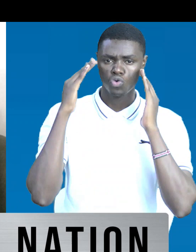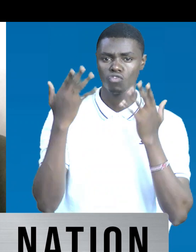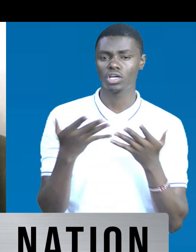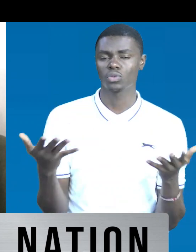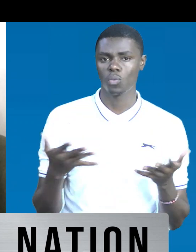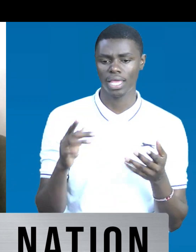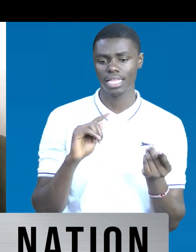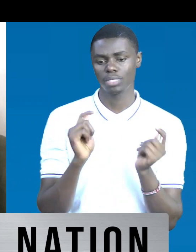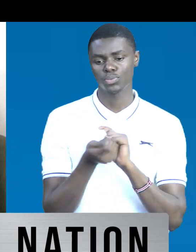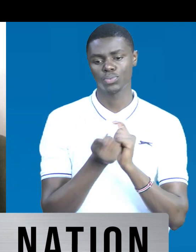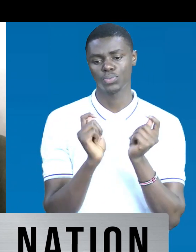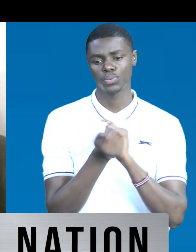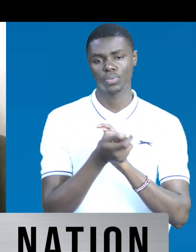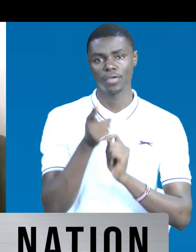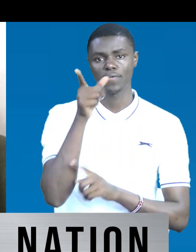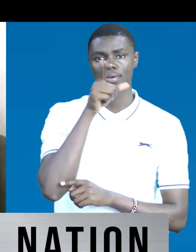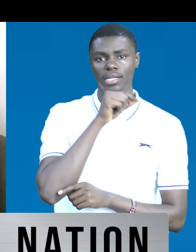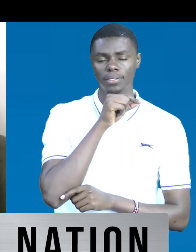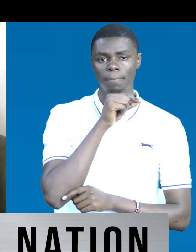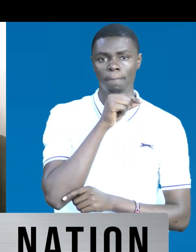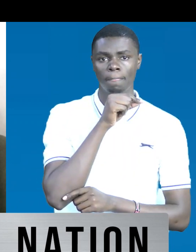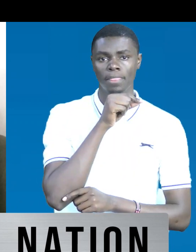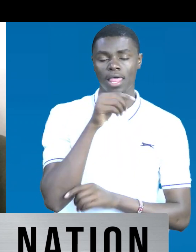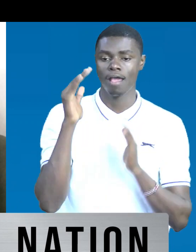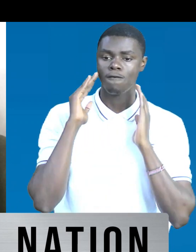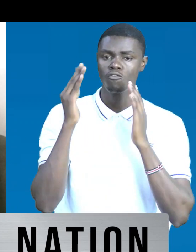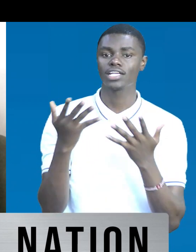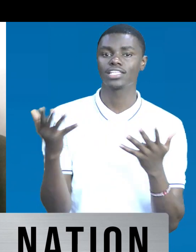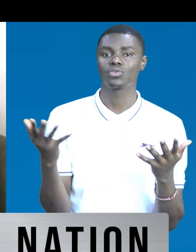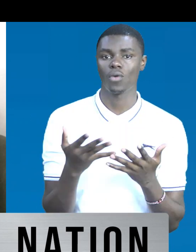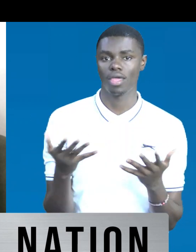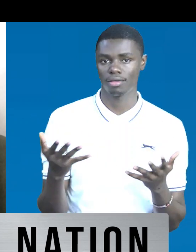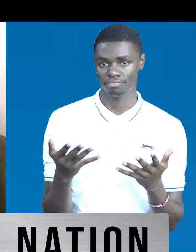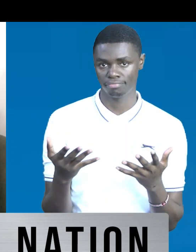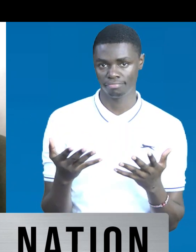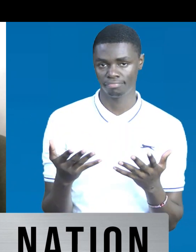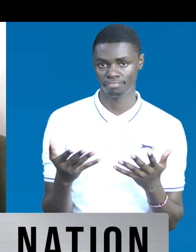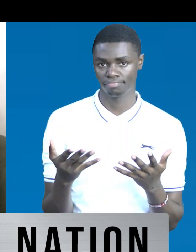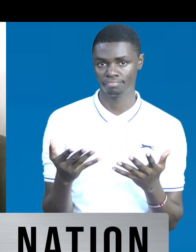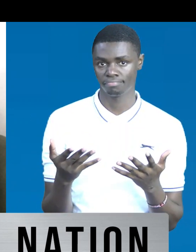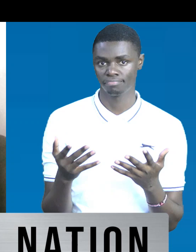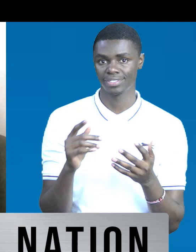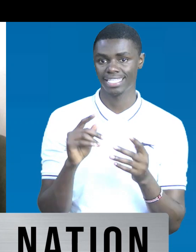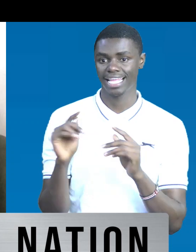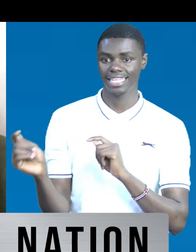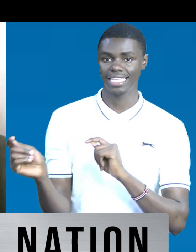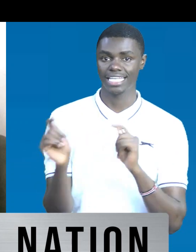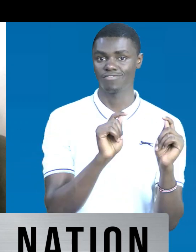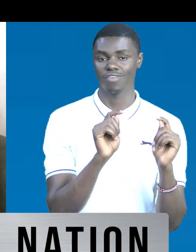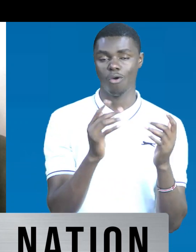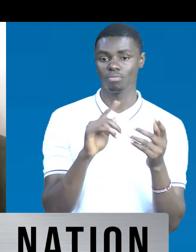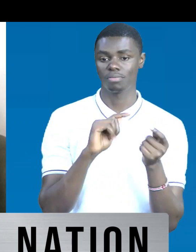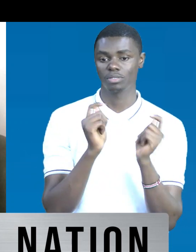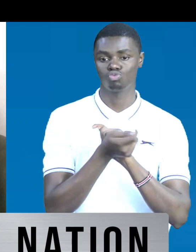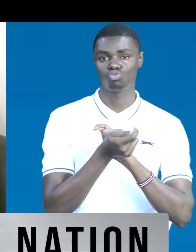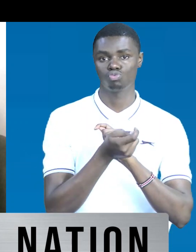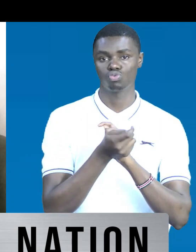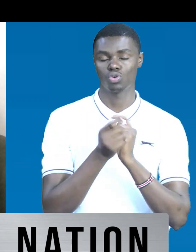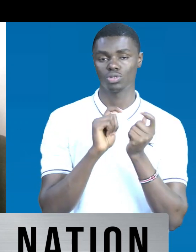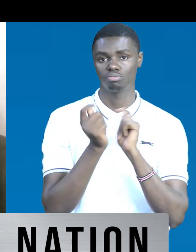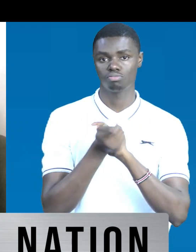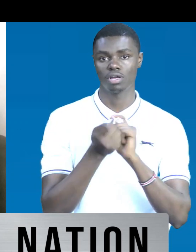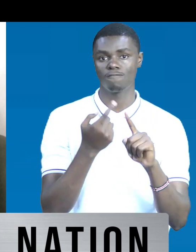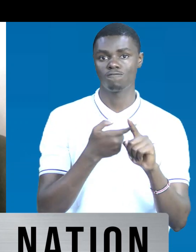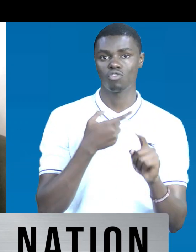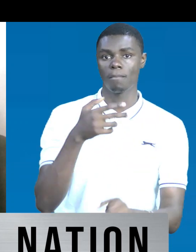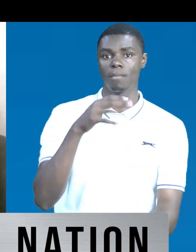just transition, which focuses on what is called the transfer or the change or the paradigm shift from